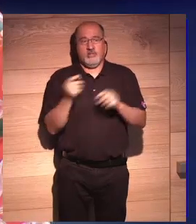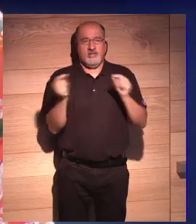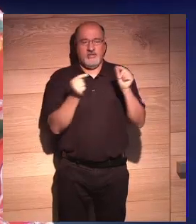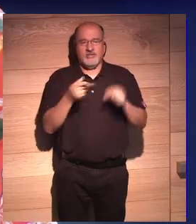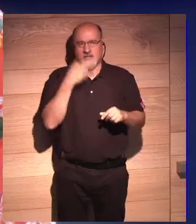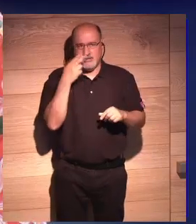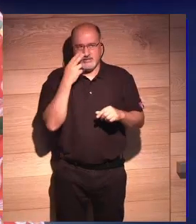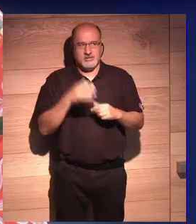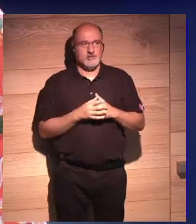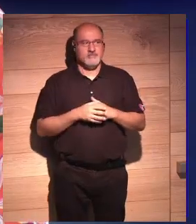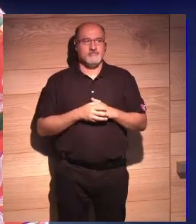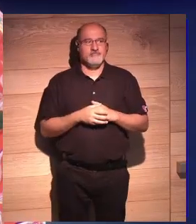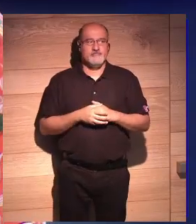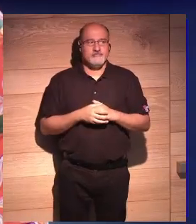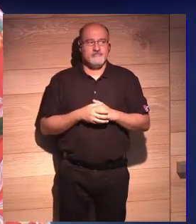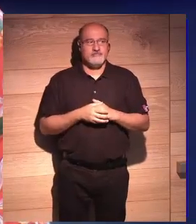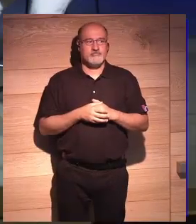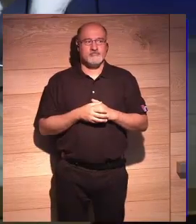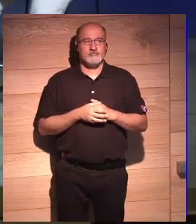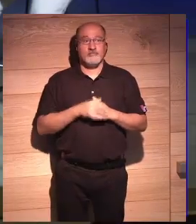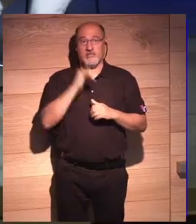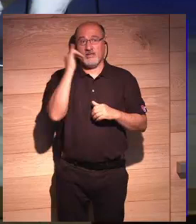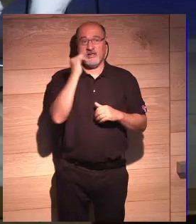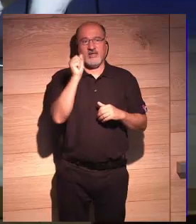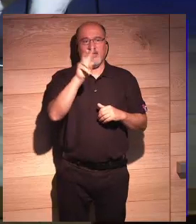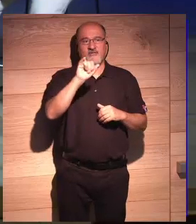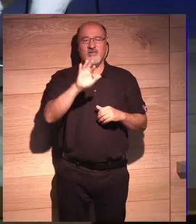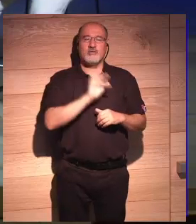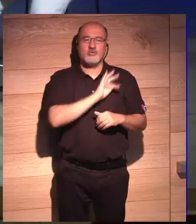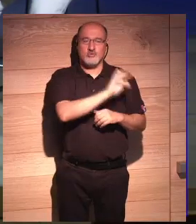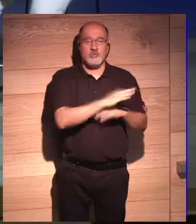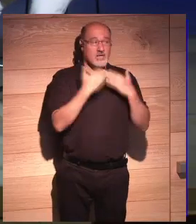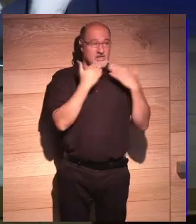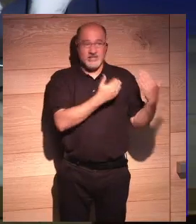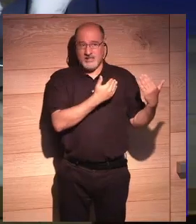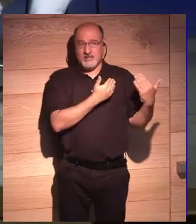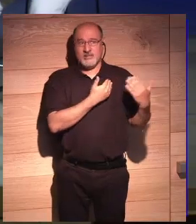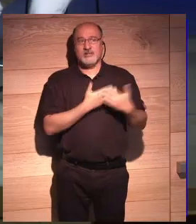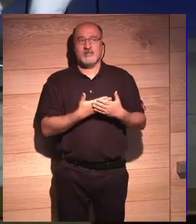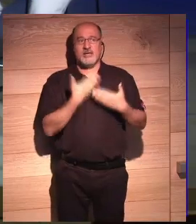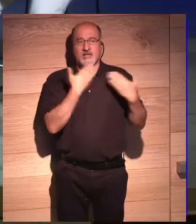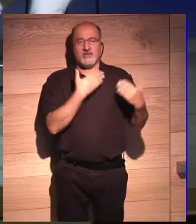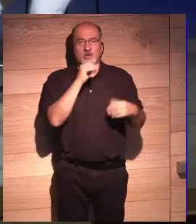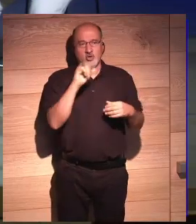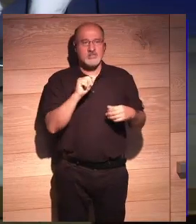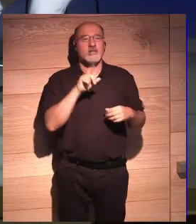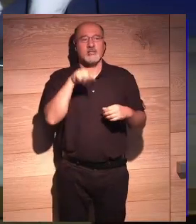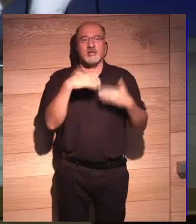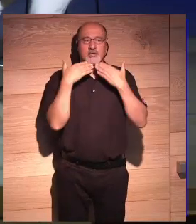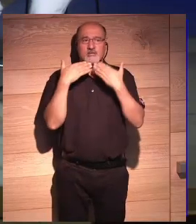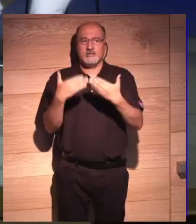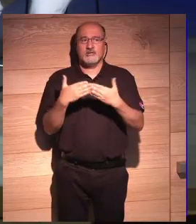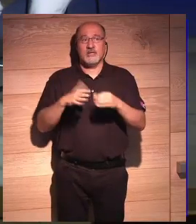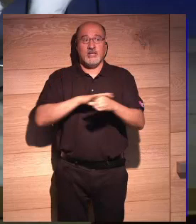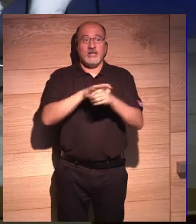Well, I'll elaborate on that later on. Thank you. So it's your turn, Javier. Okay, so thank you very much. Thank you, Oscar,